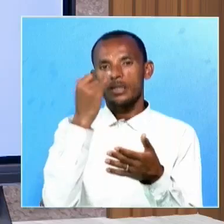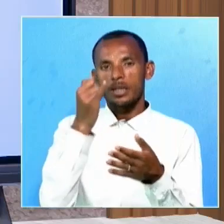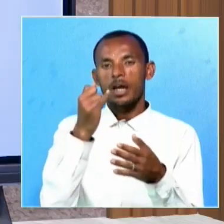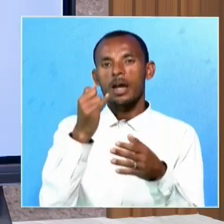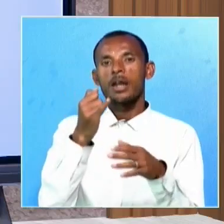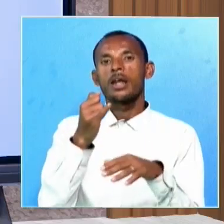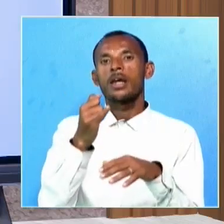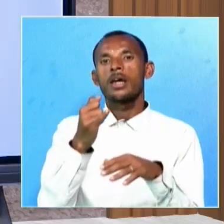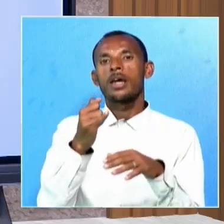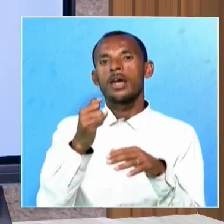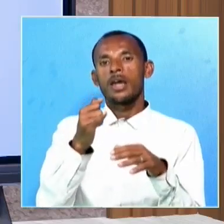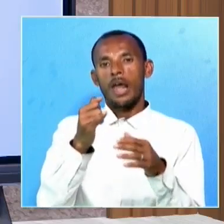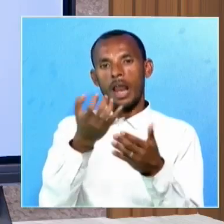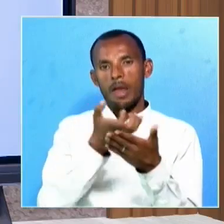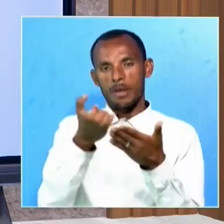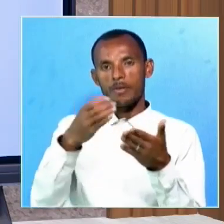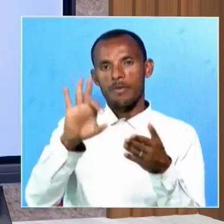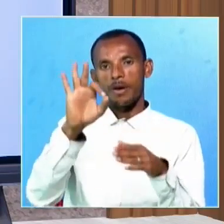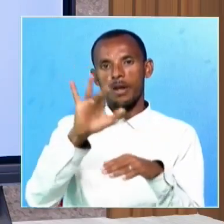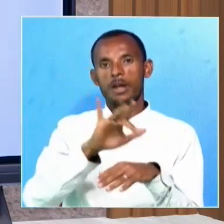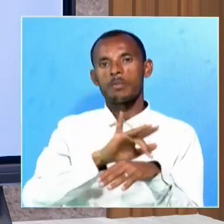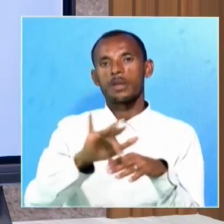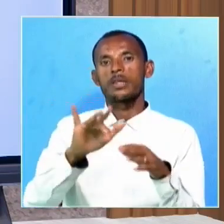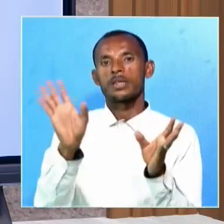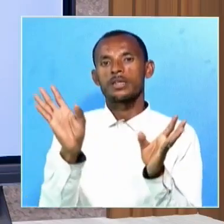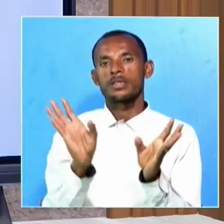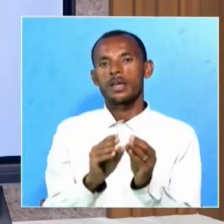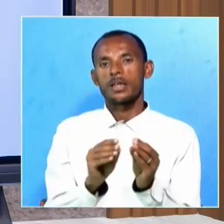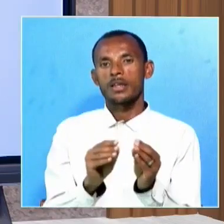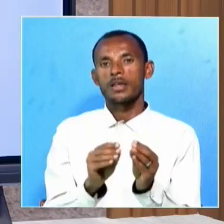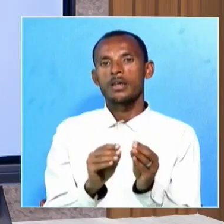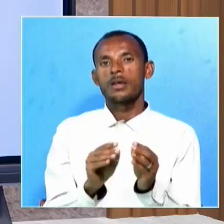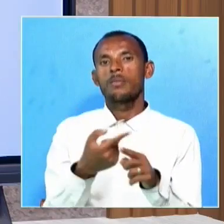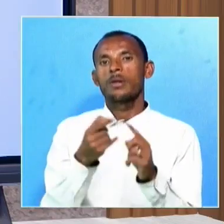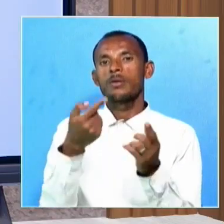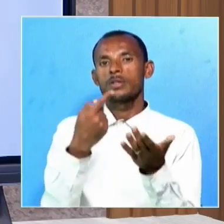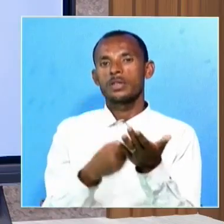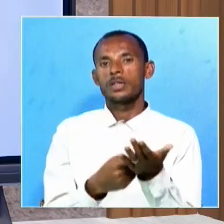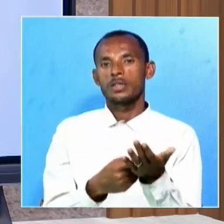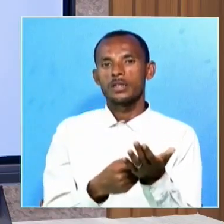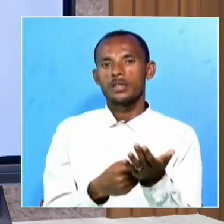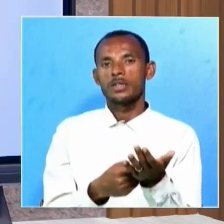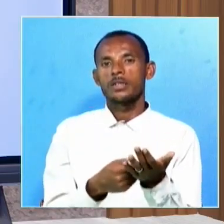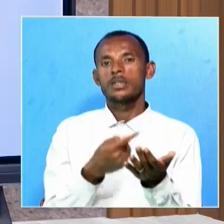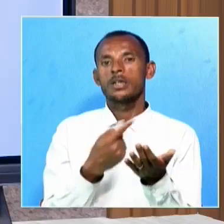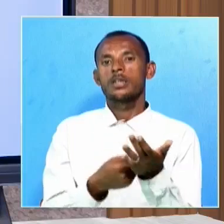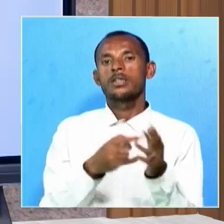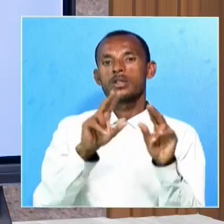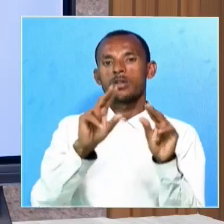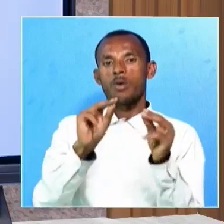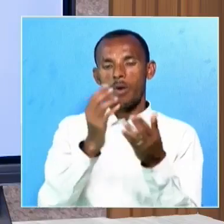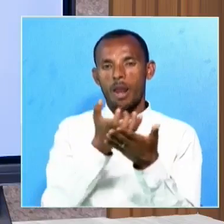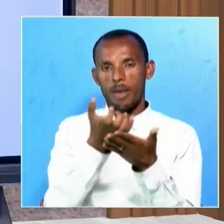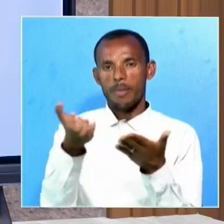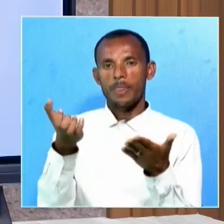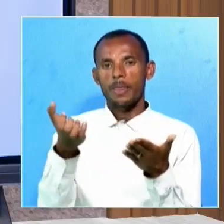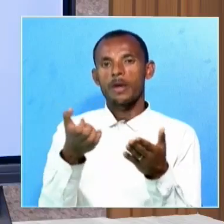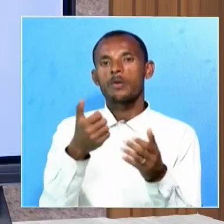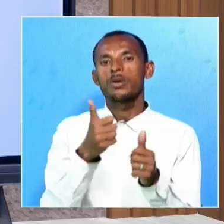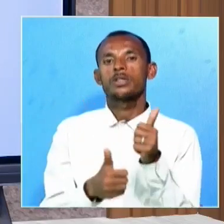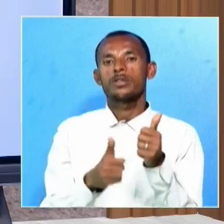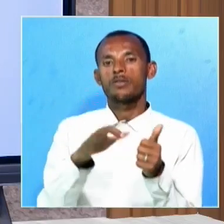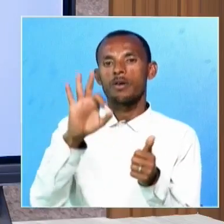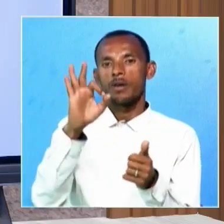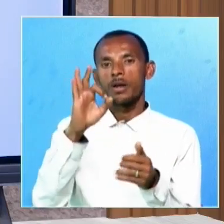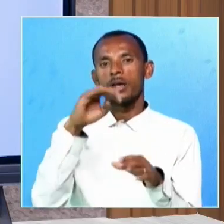element which is found in this set but not there? There is no element which is found